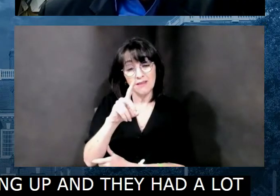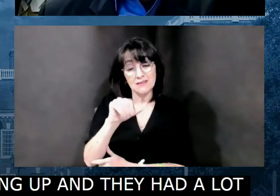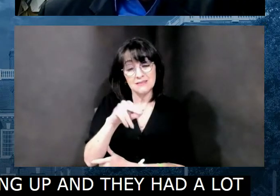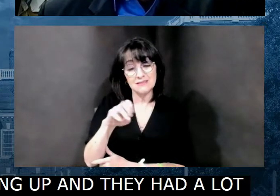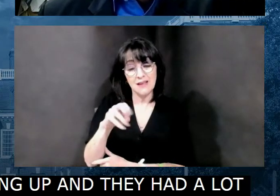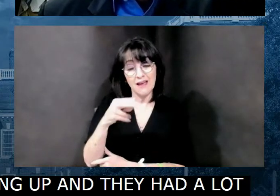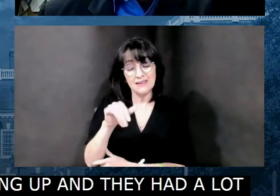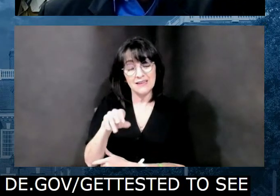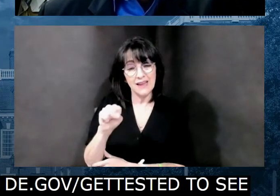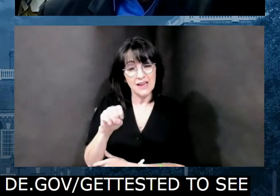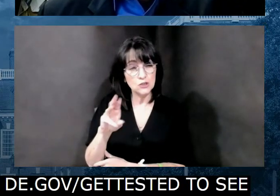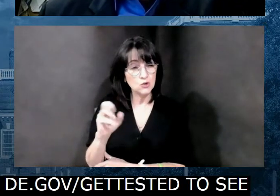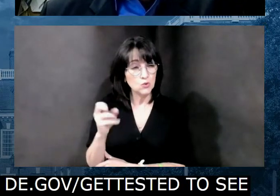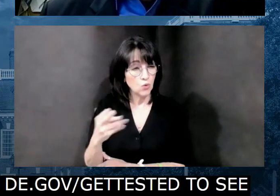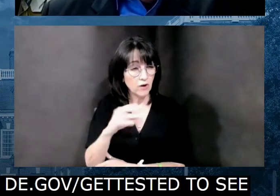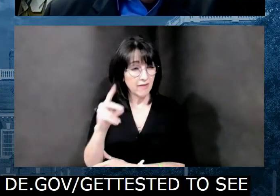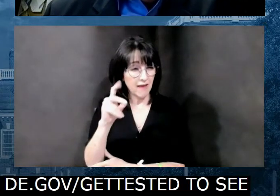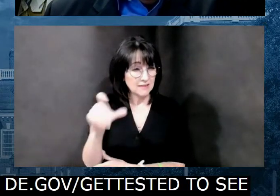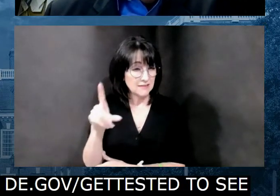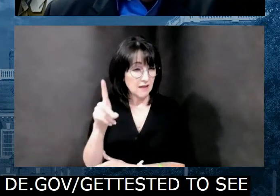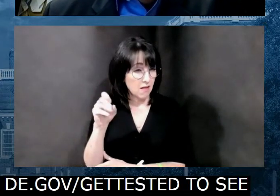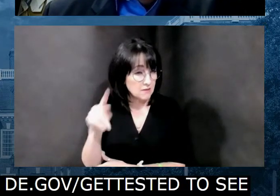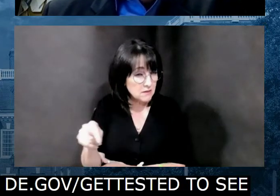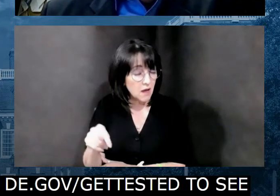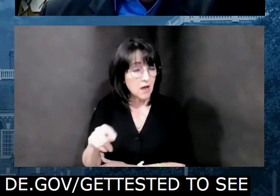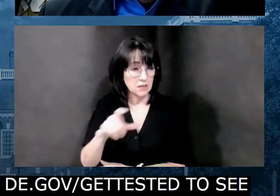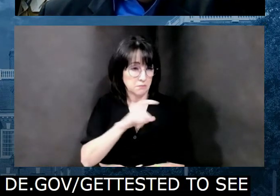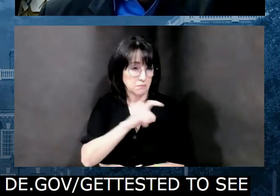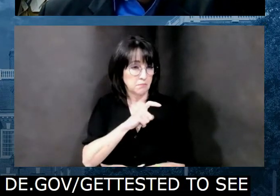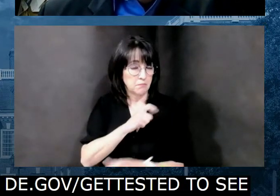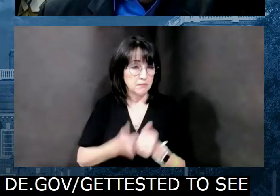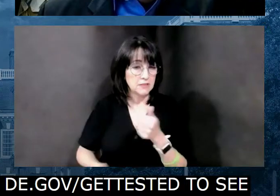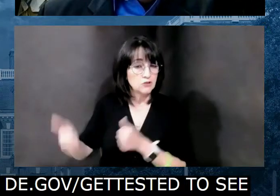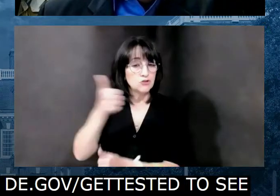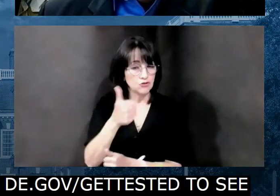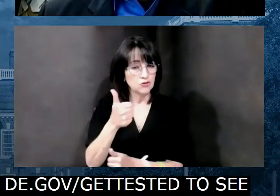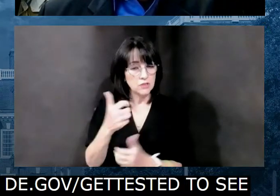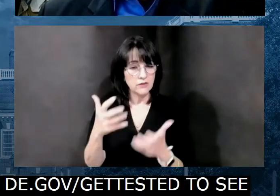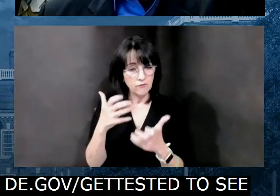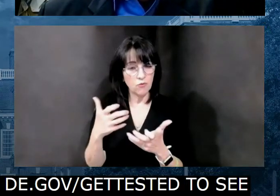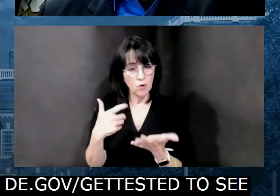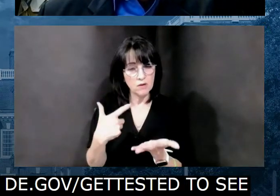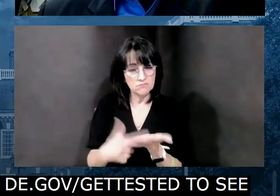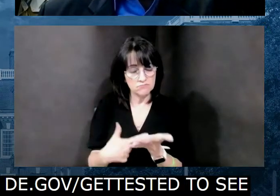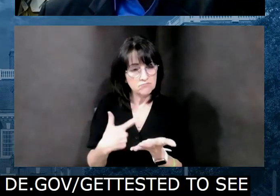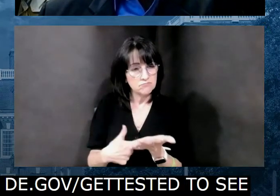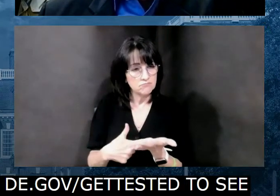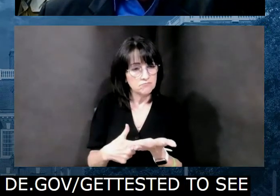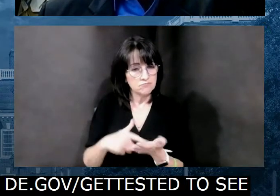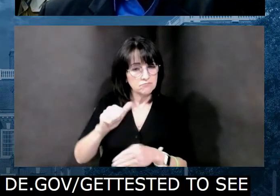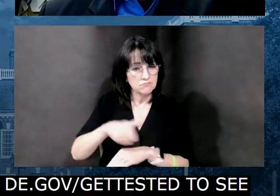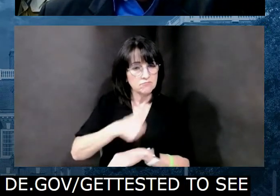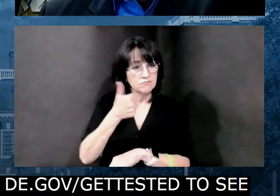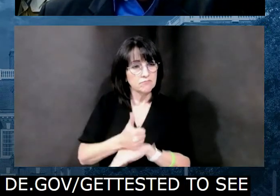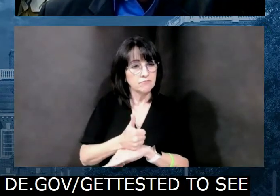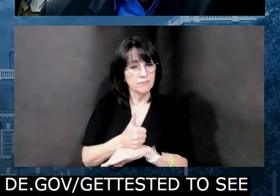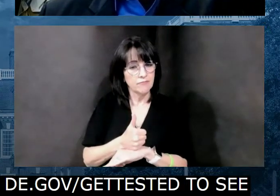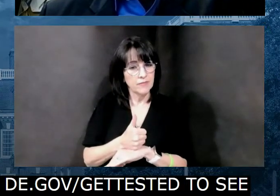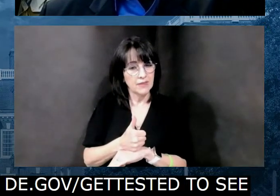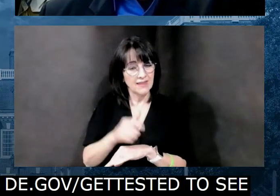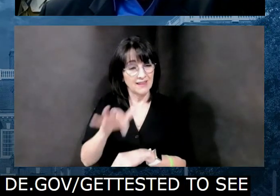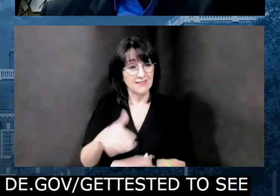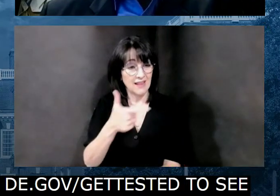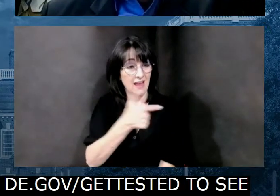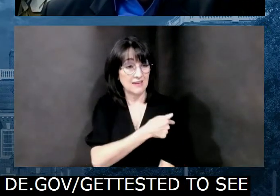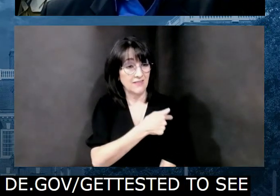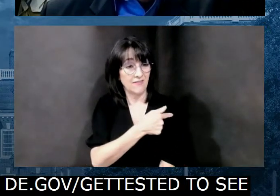and some other people, including the police chief and others, to really kind of put a vaccination event that's been on our